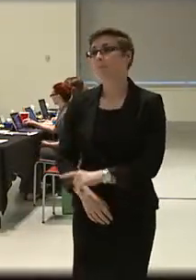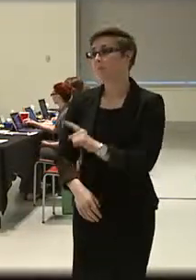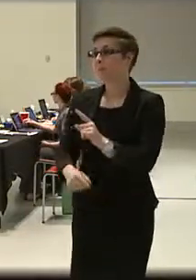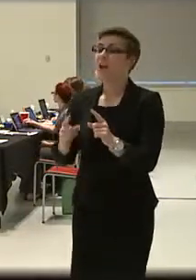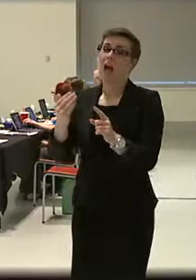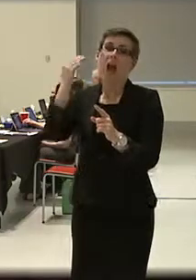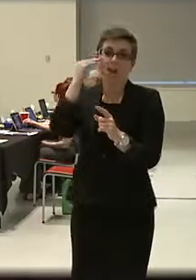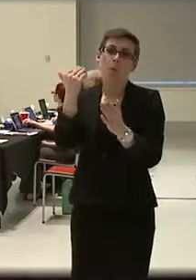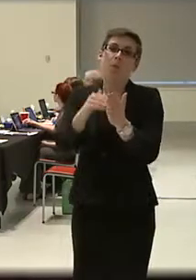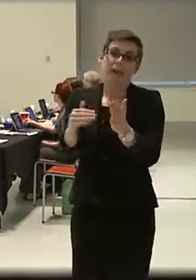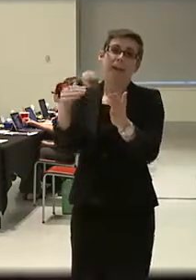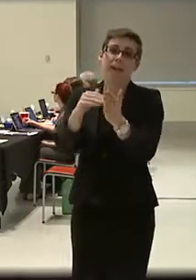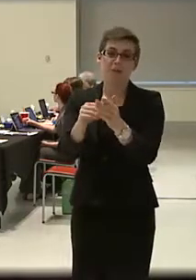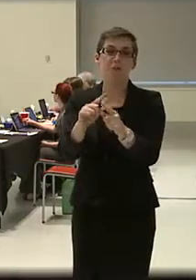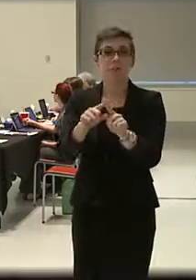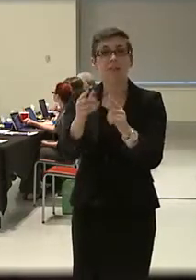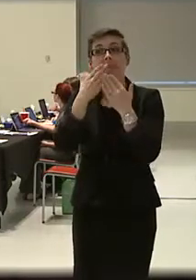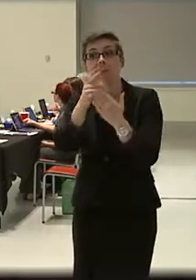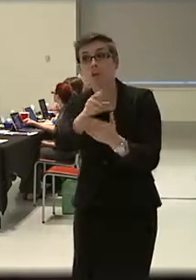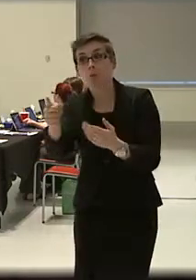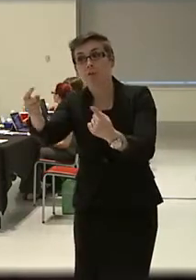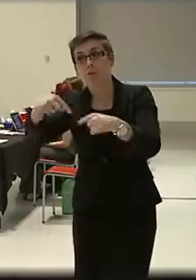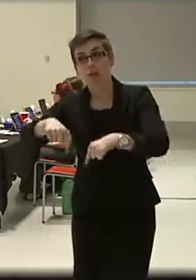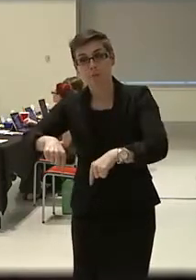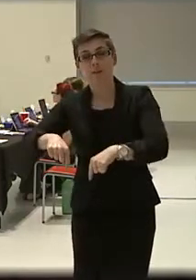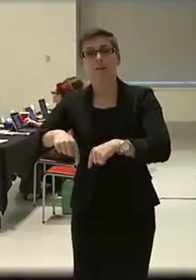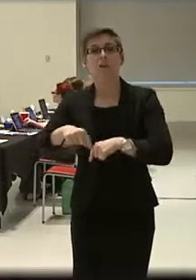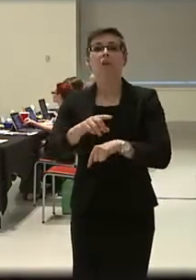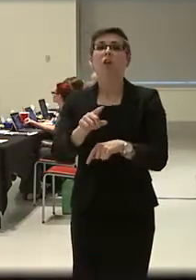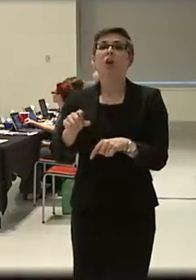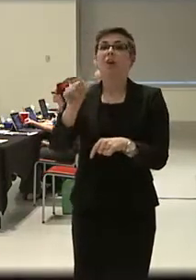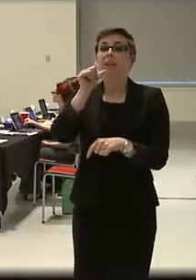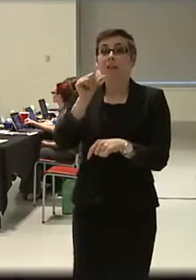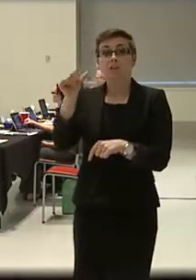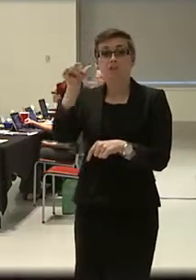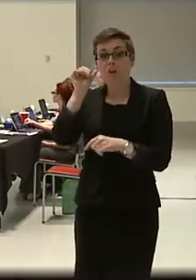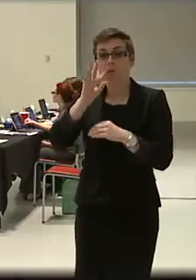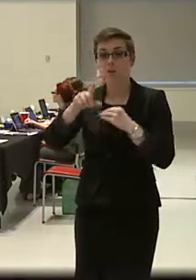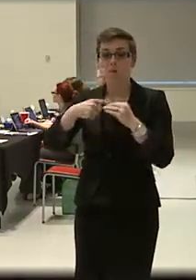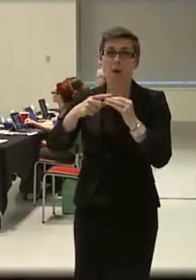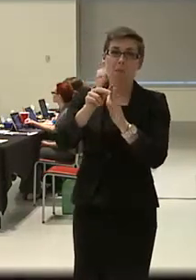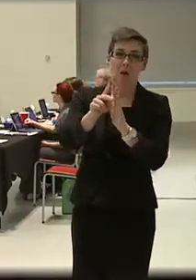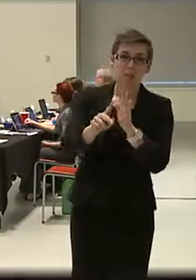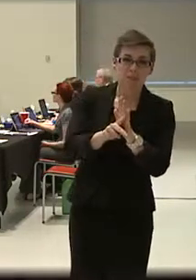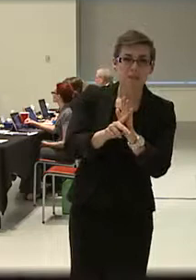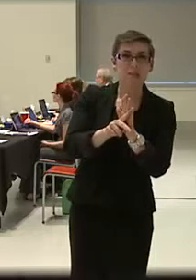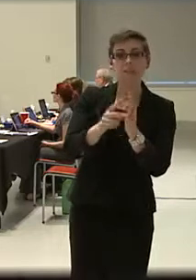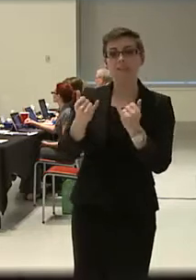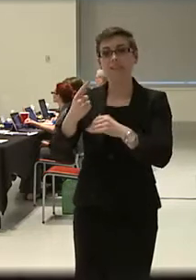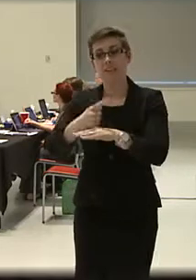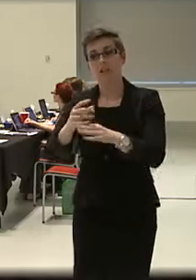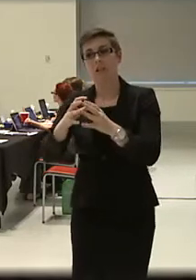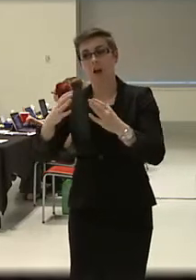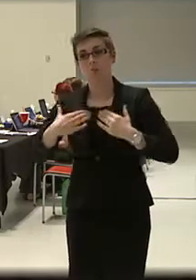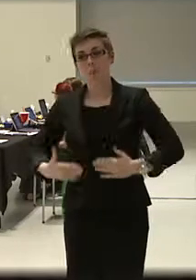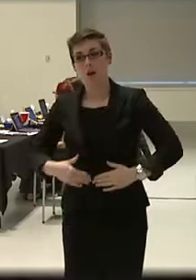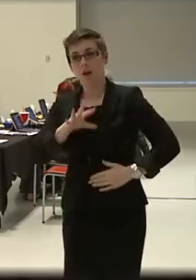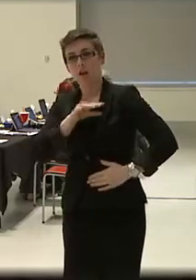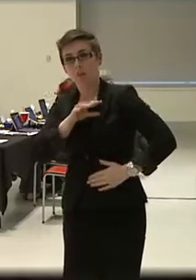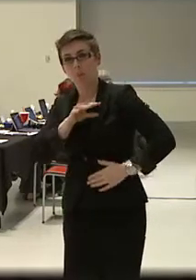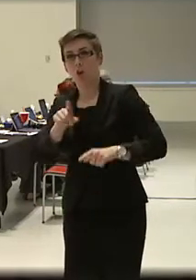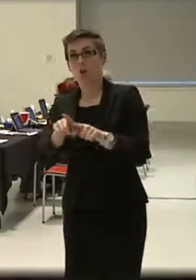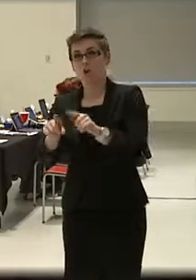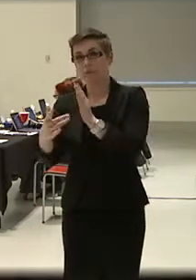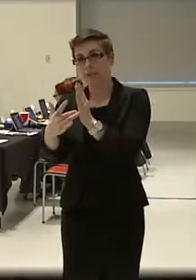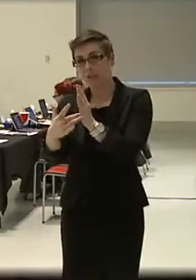for coming. But yesterday was discussion on use of force and policy around that. Today, a lot of it was body camera and technology.